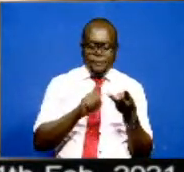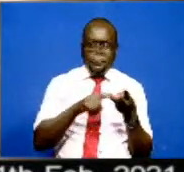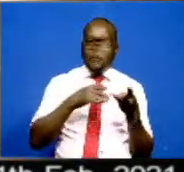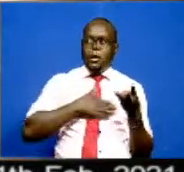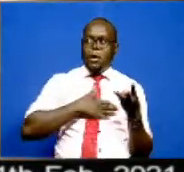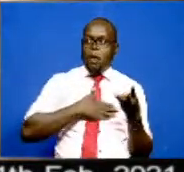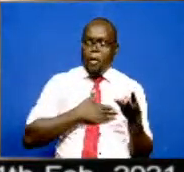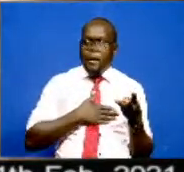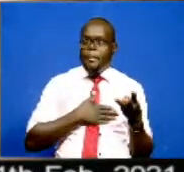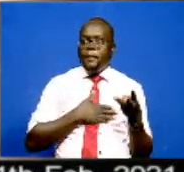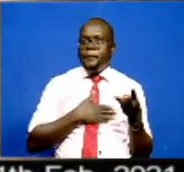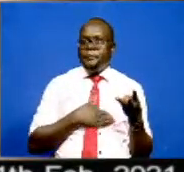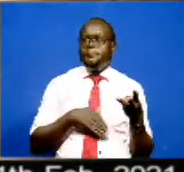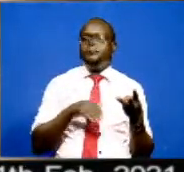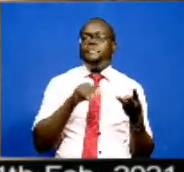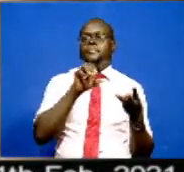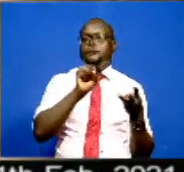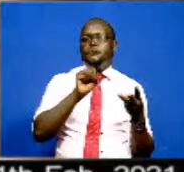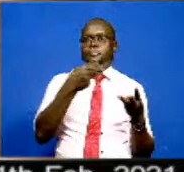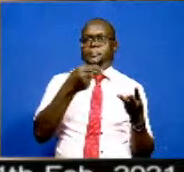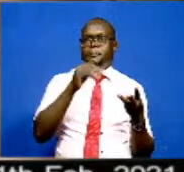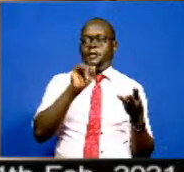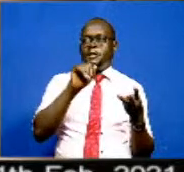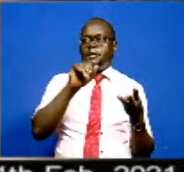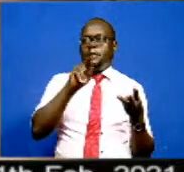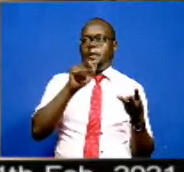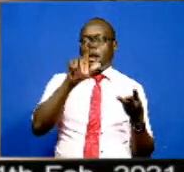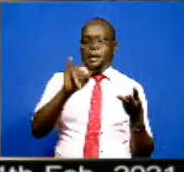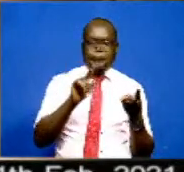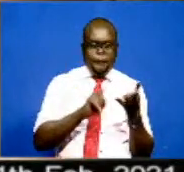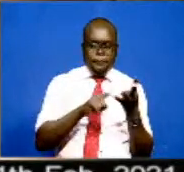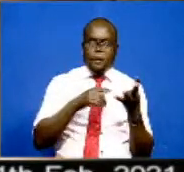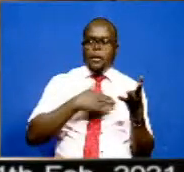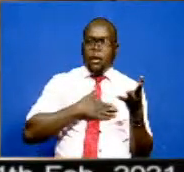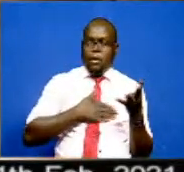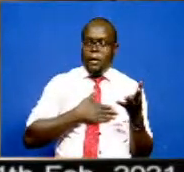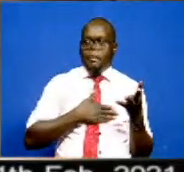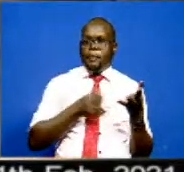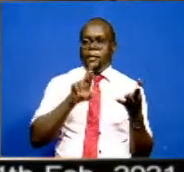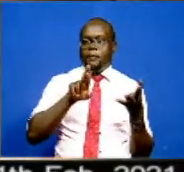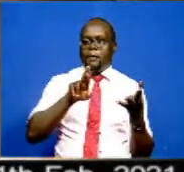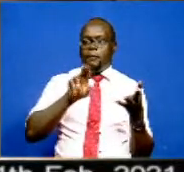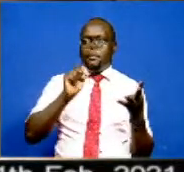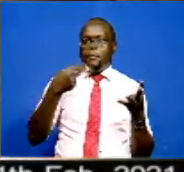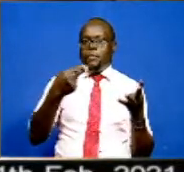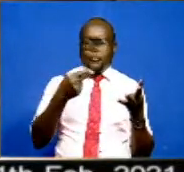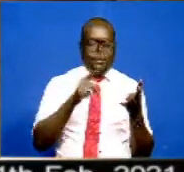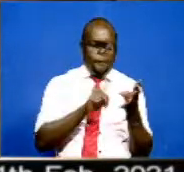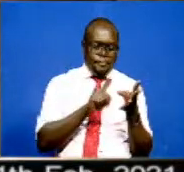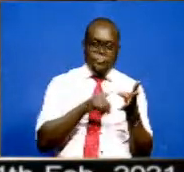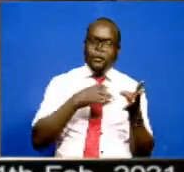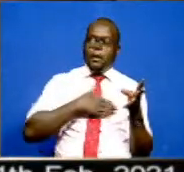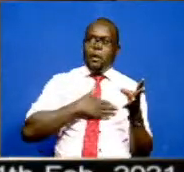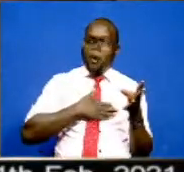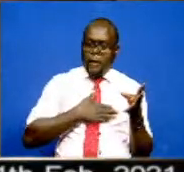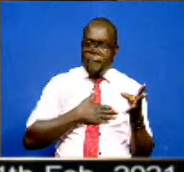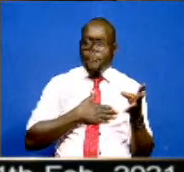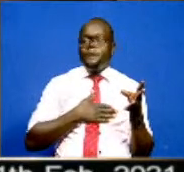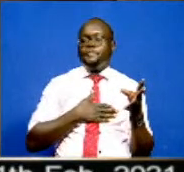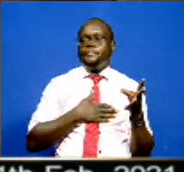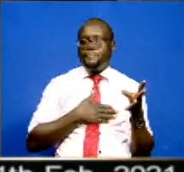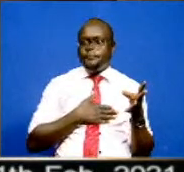Honorable Bernard Masaka Shinali, MP, the Honorable Ruth Mwaniki, MP, Wangari Mwaniki,